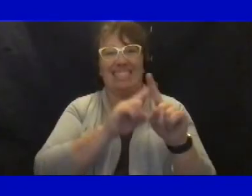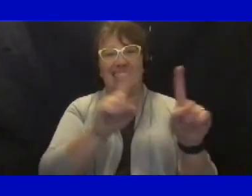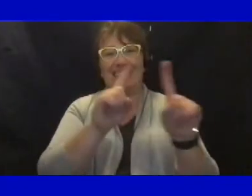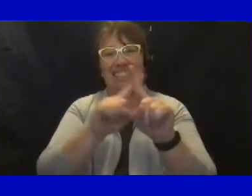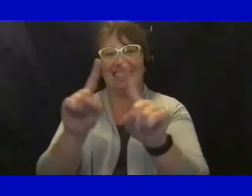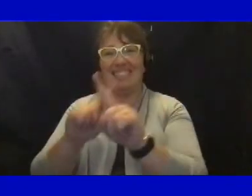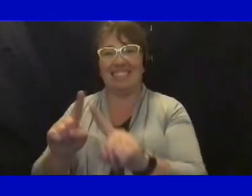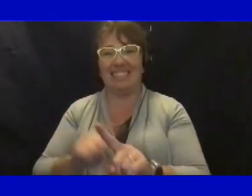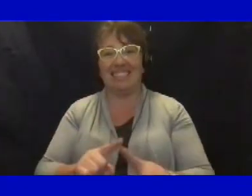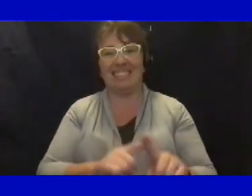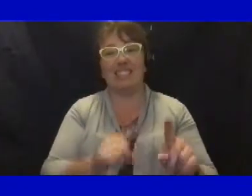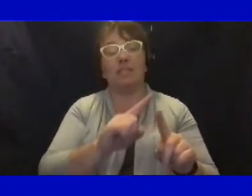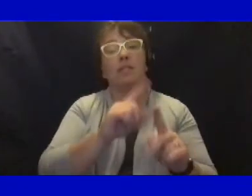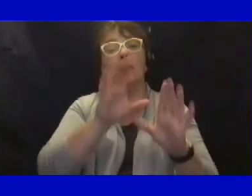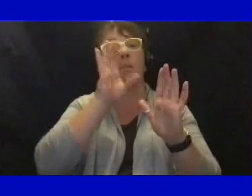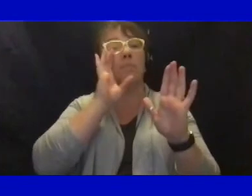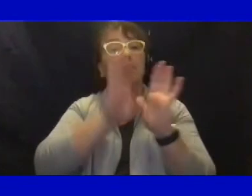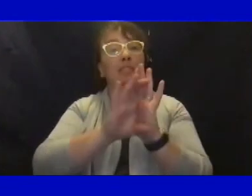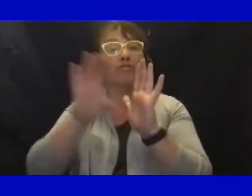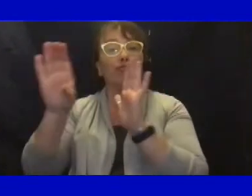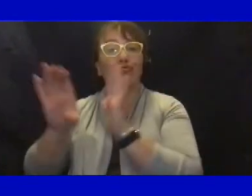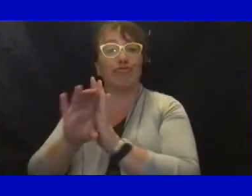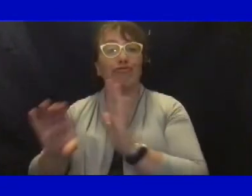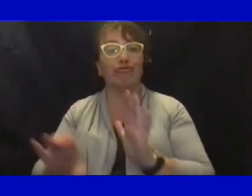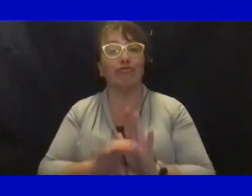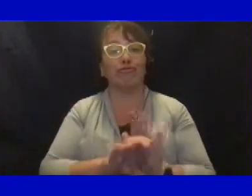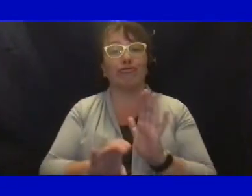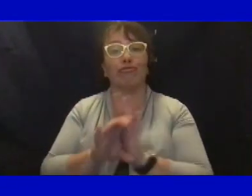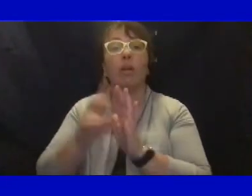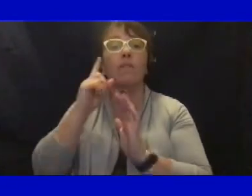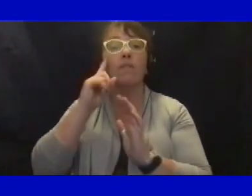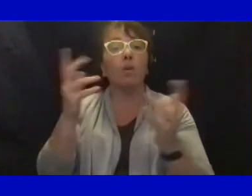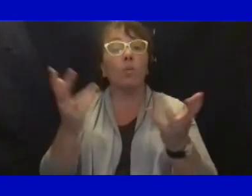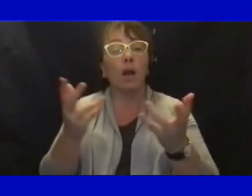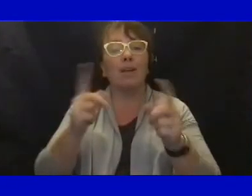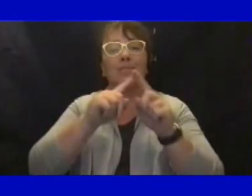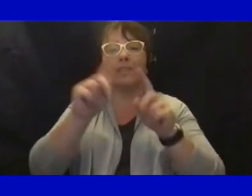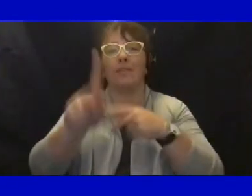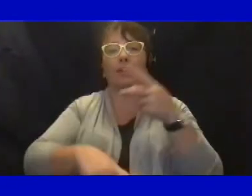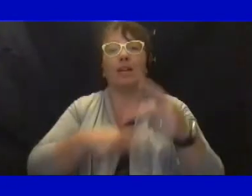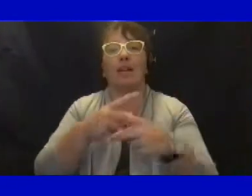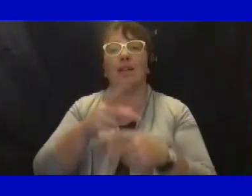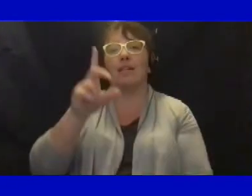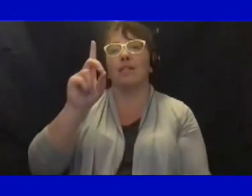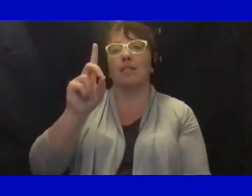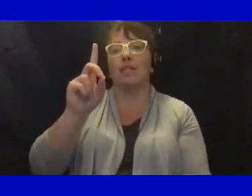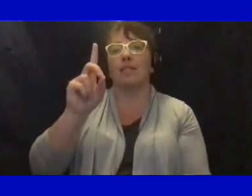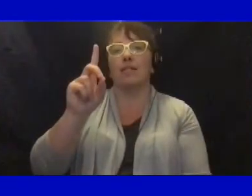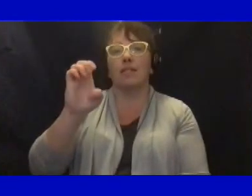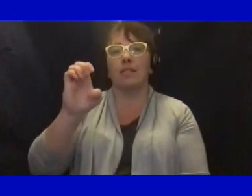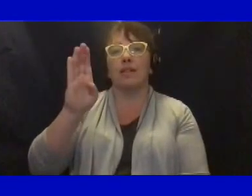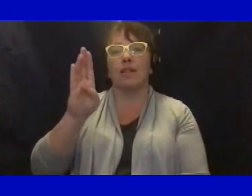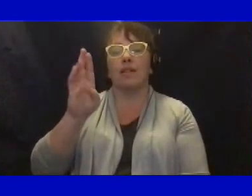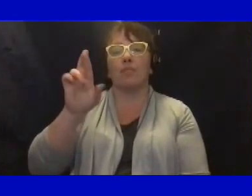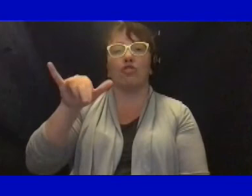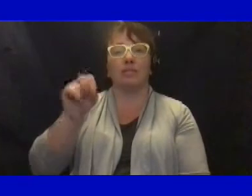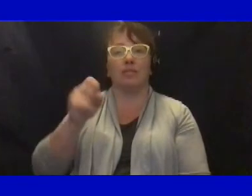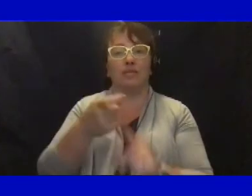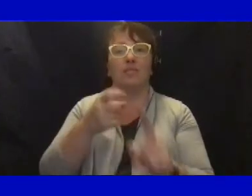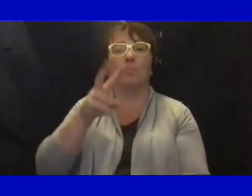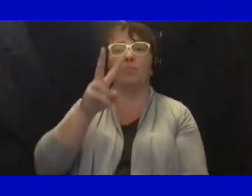slides, even when there is not a burn scar. This particular event was in 2014. Massive rocks,